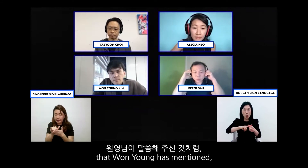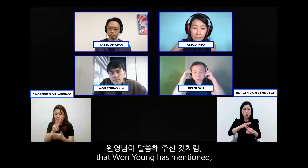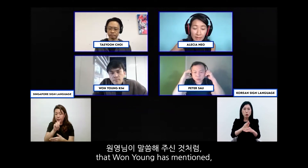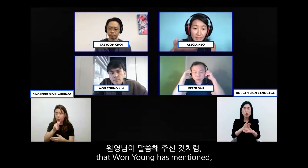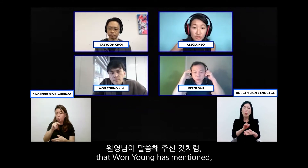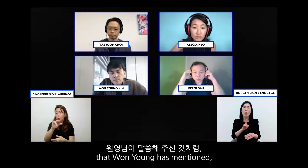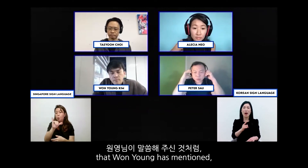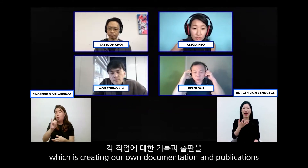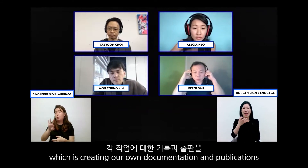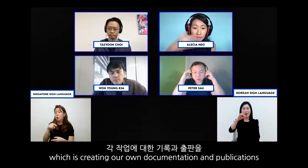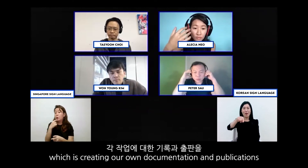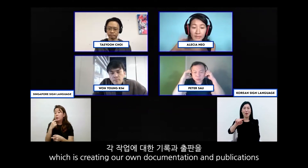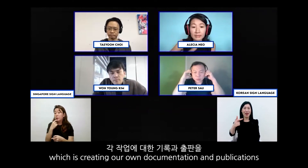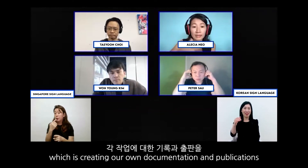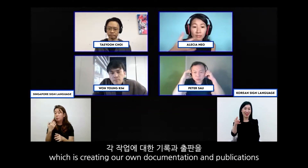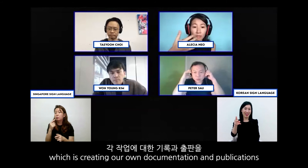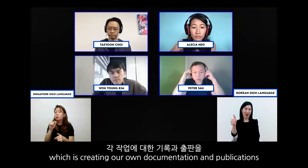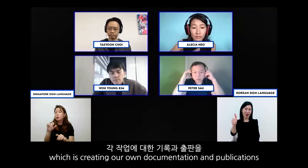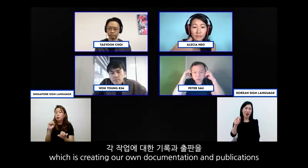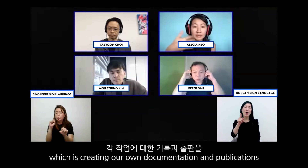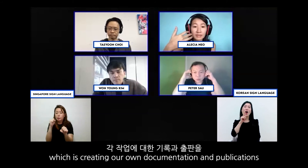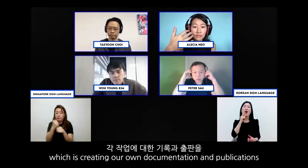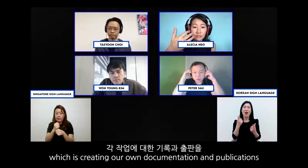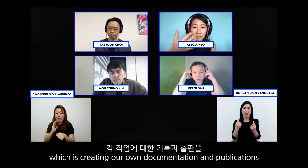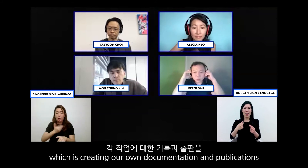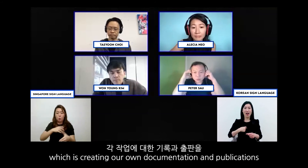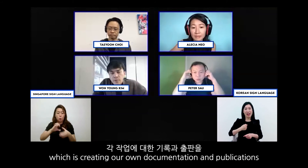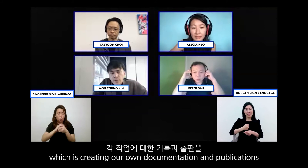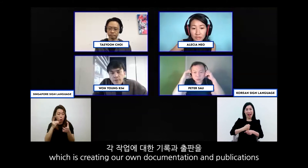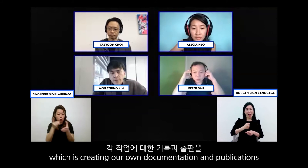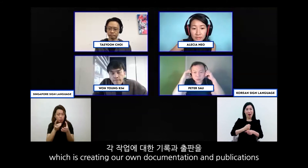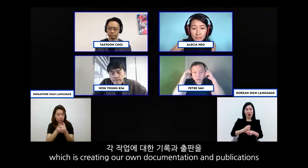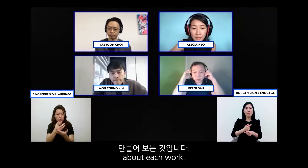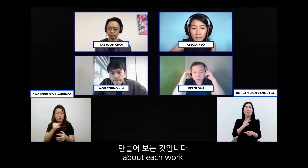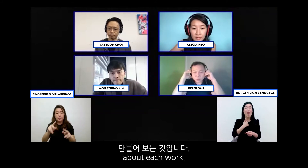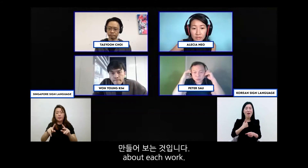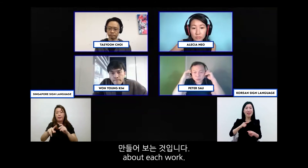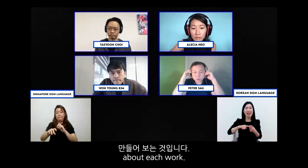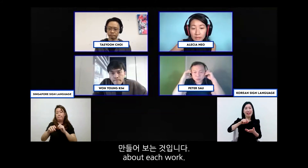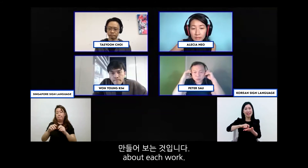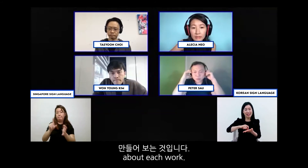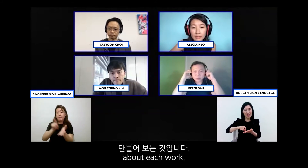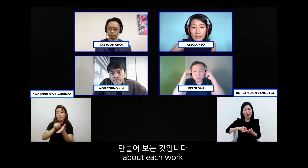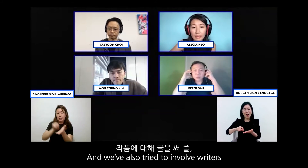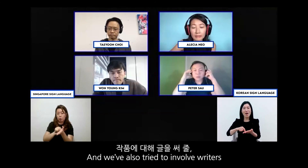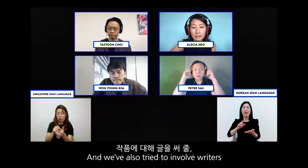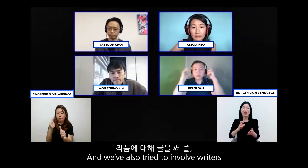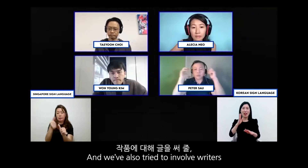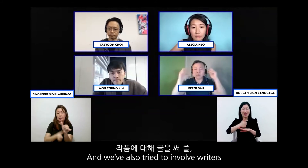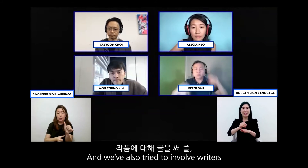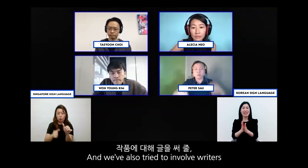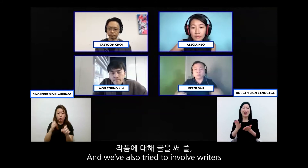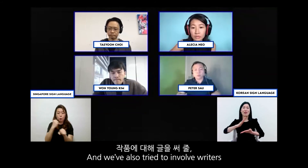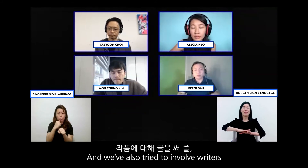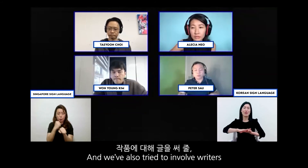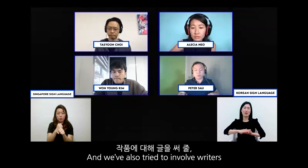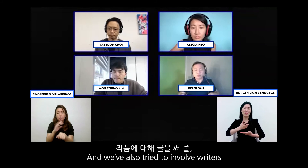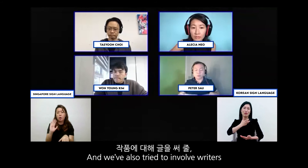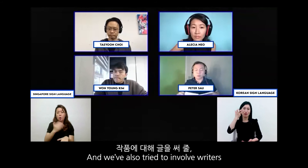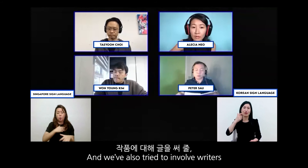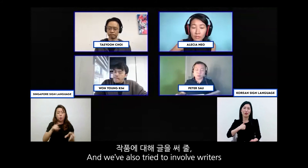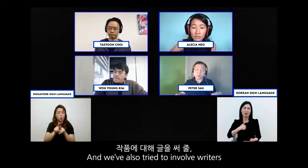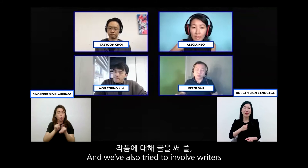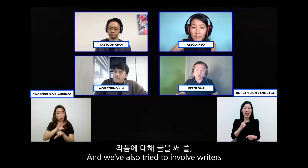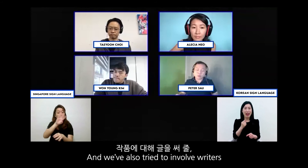has mentioned, which is creating our own documentation and publications about each work. And we've also tried